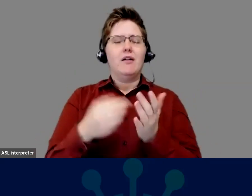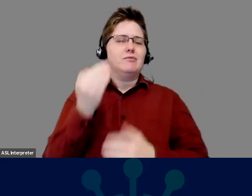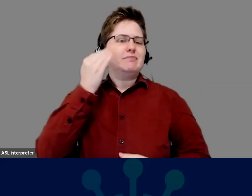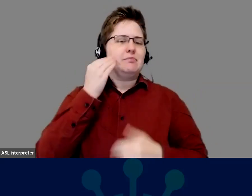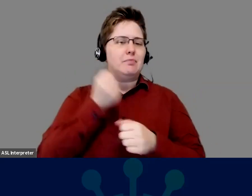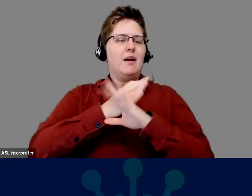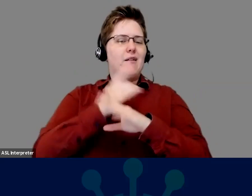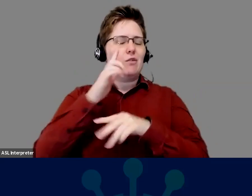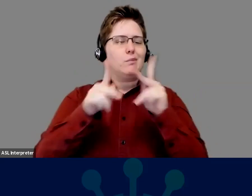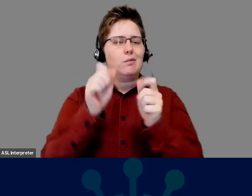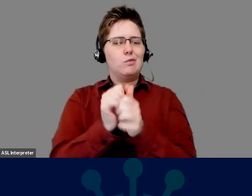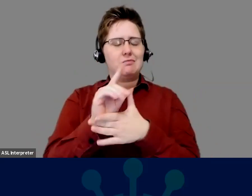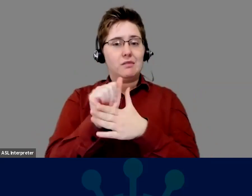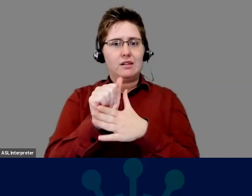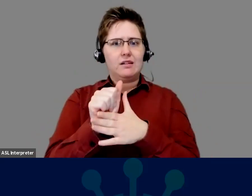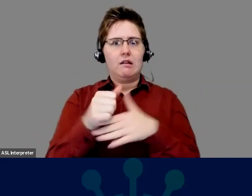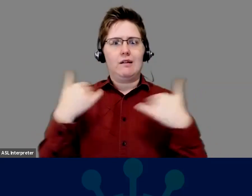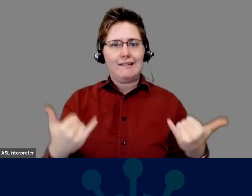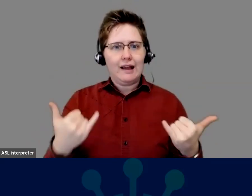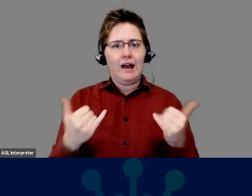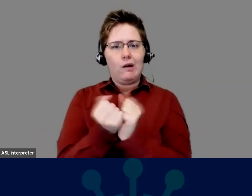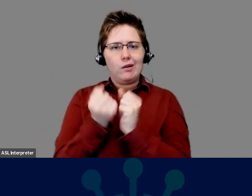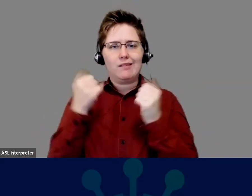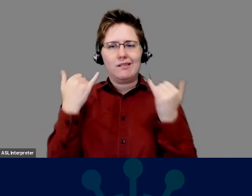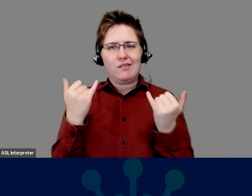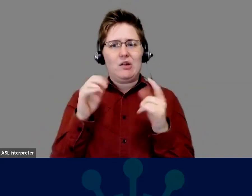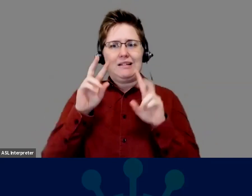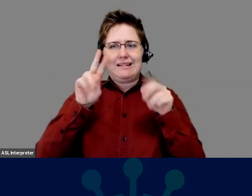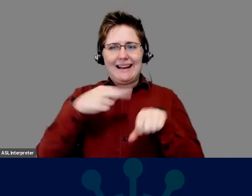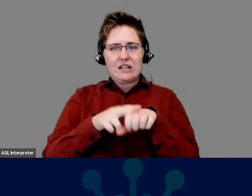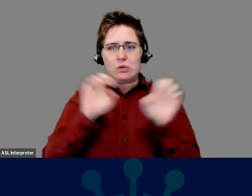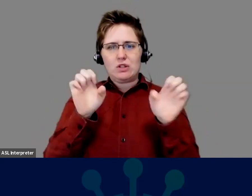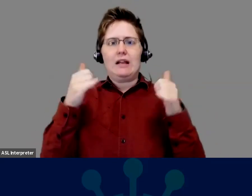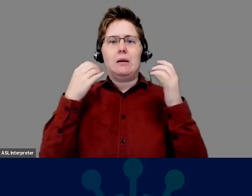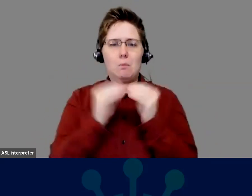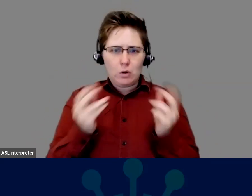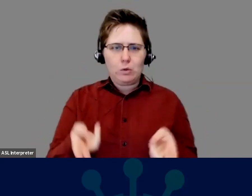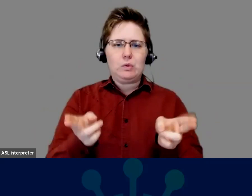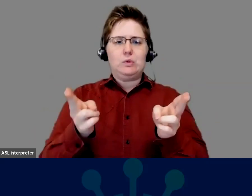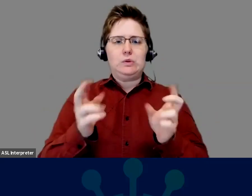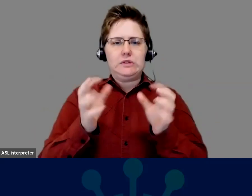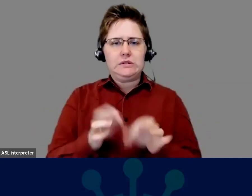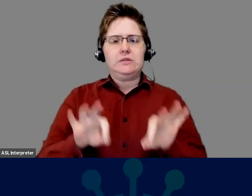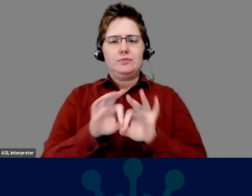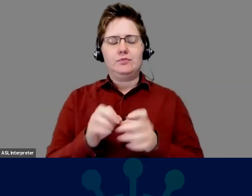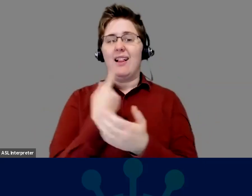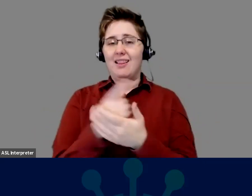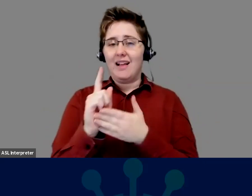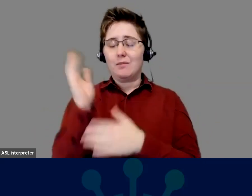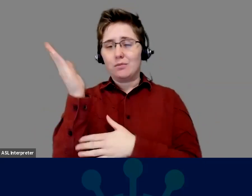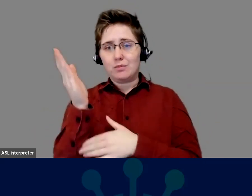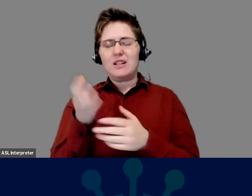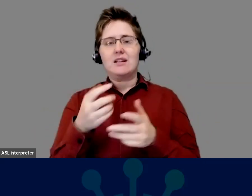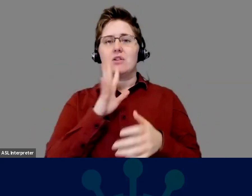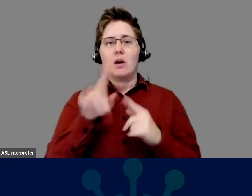with disabilities that have become even more urgent within our current state of national emergency. Last week, presenters shared information on